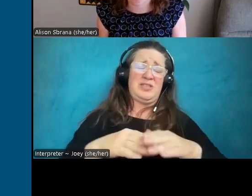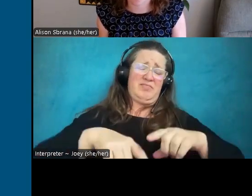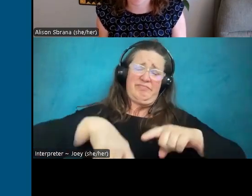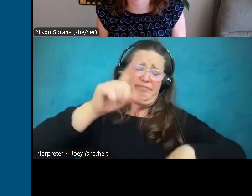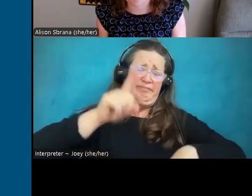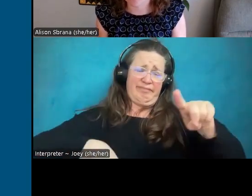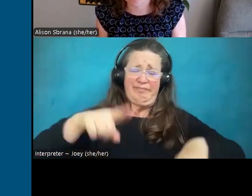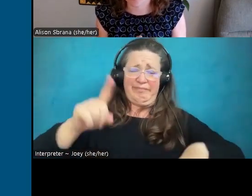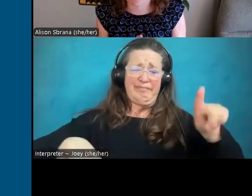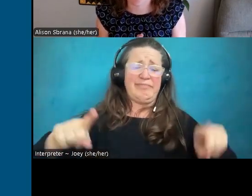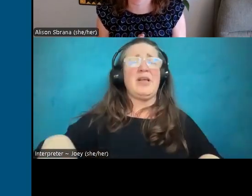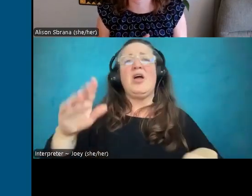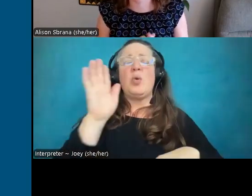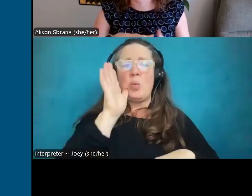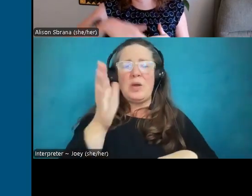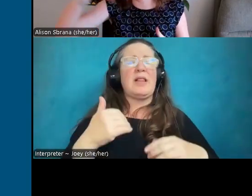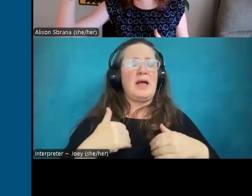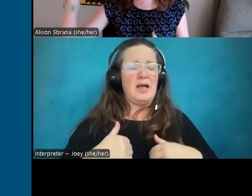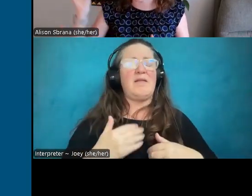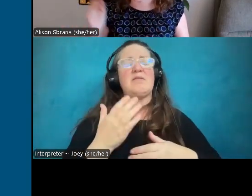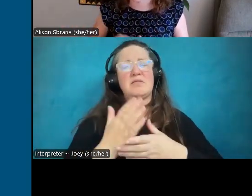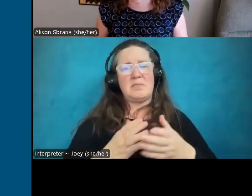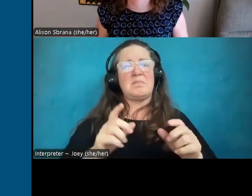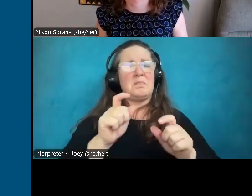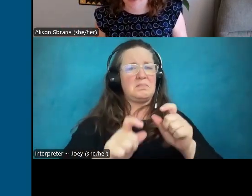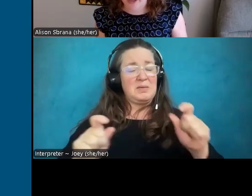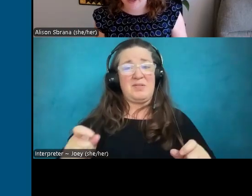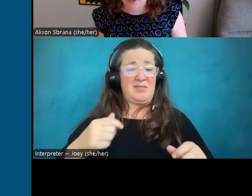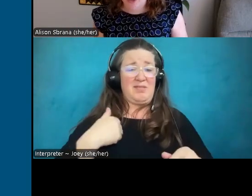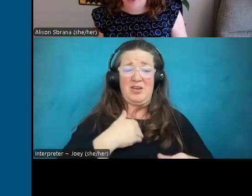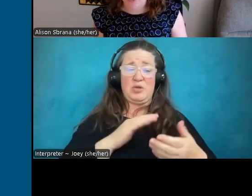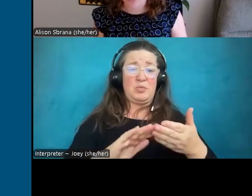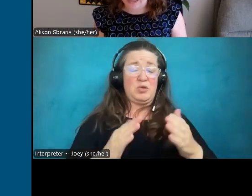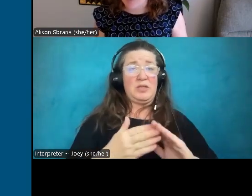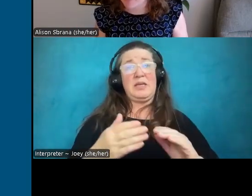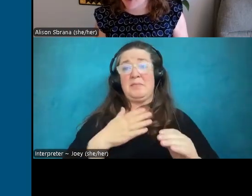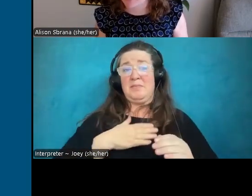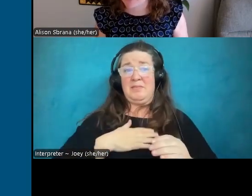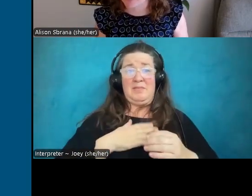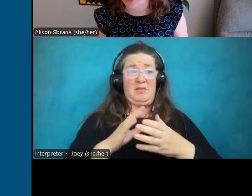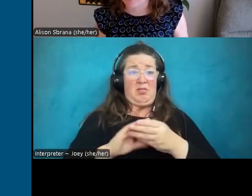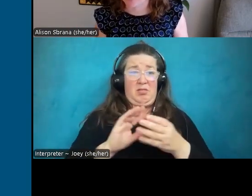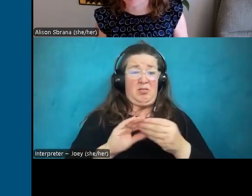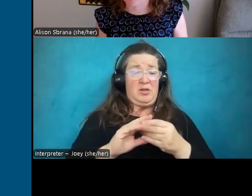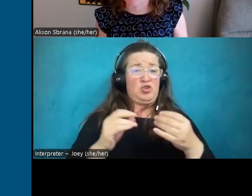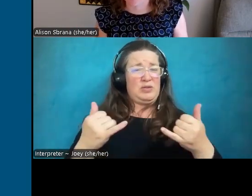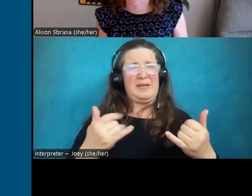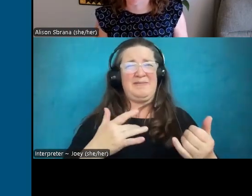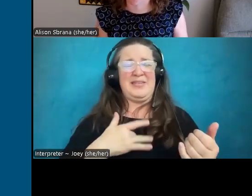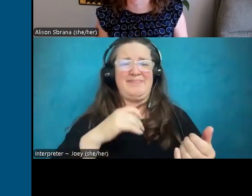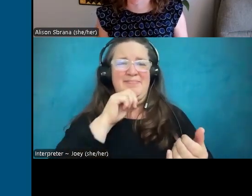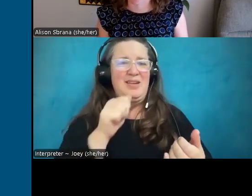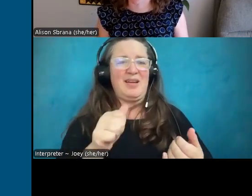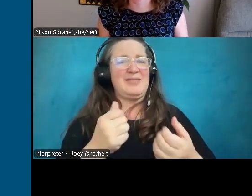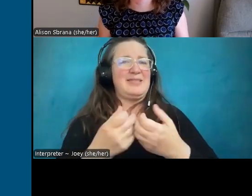that there will be folks in our community that the activities I talked about today would not be possible safely within their